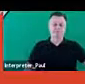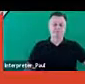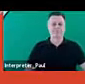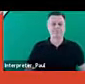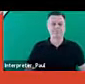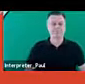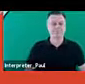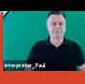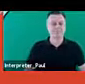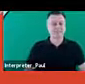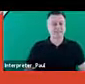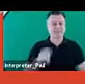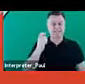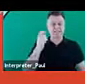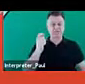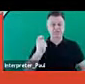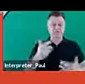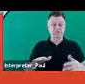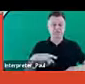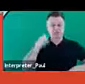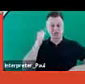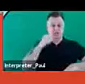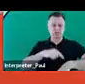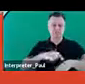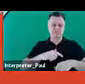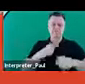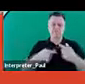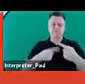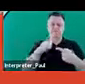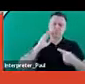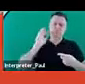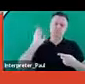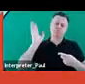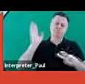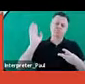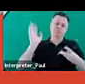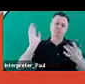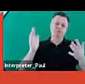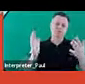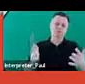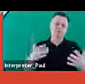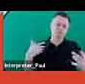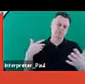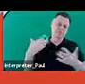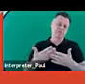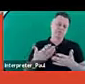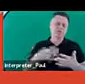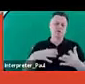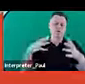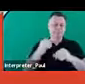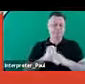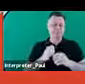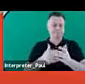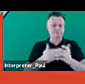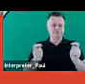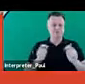Just before I finish, I am conscious that I've gone through an awful lot of information, and I just want to talk to you very briefly about